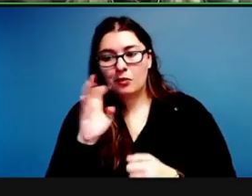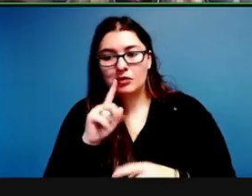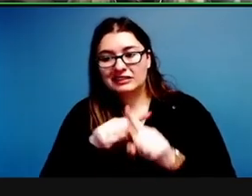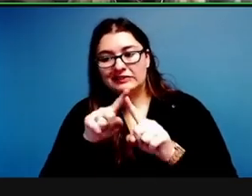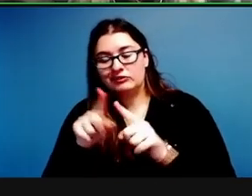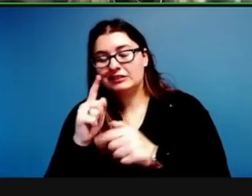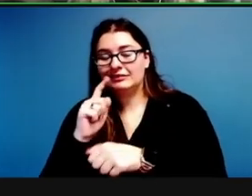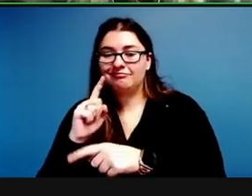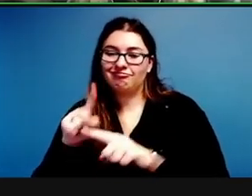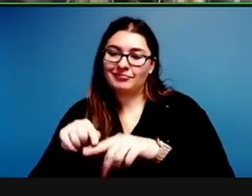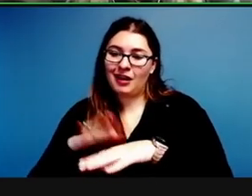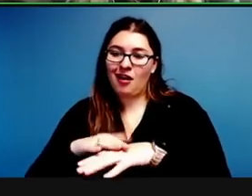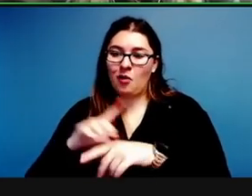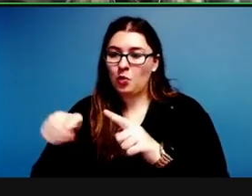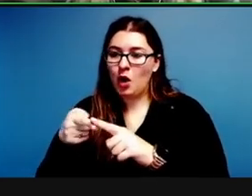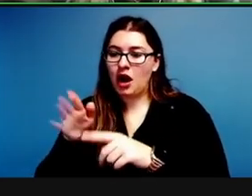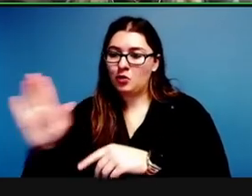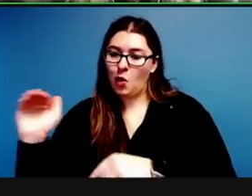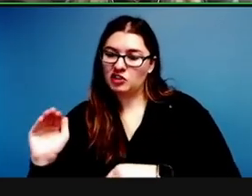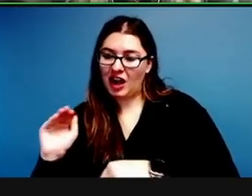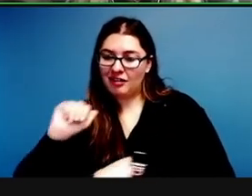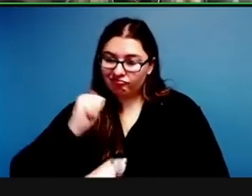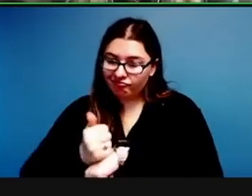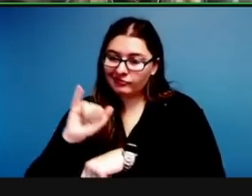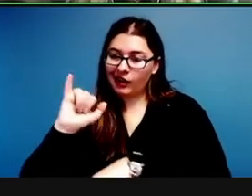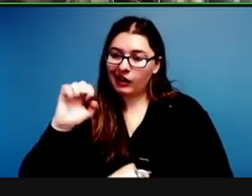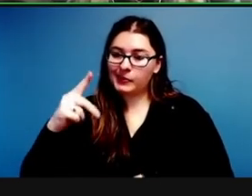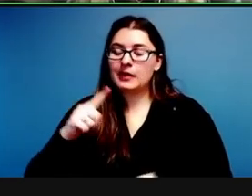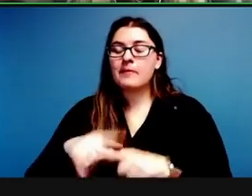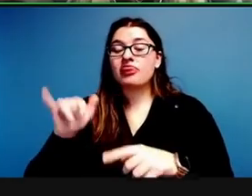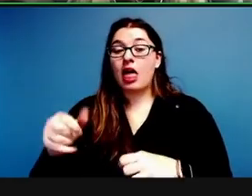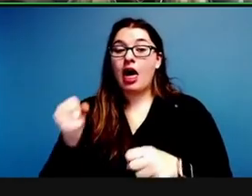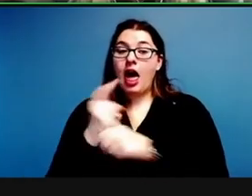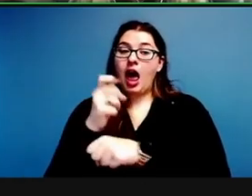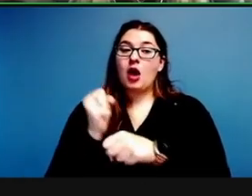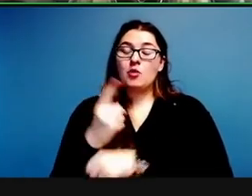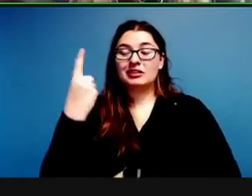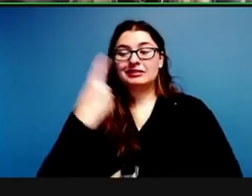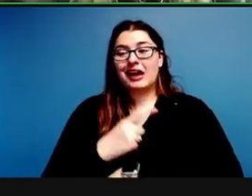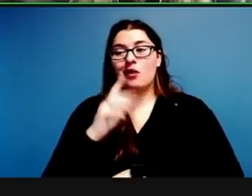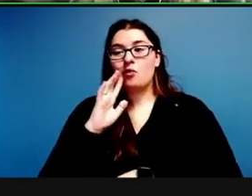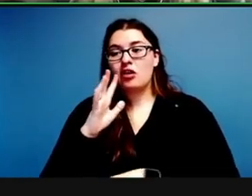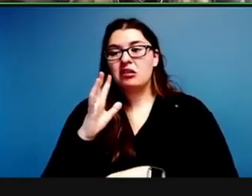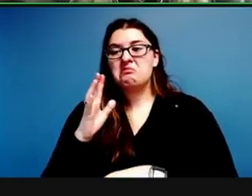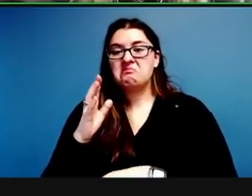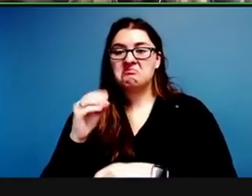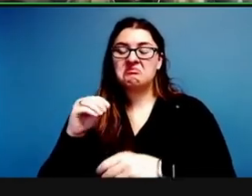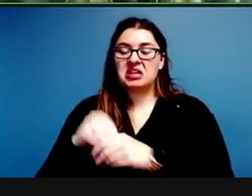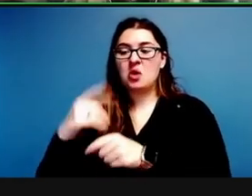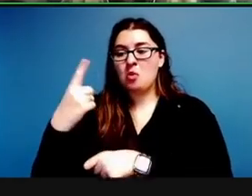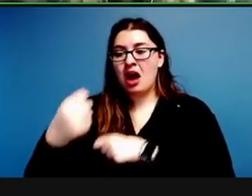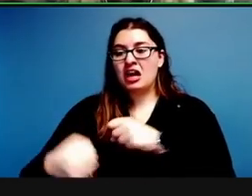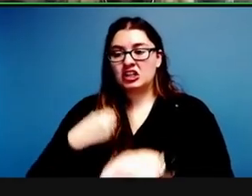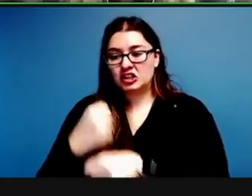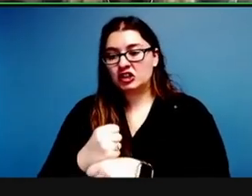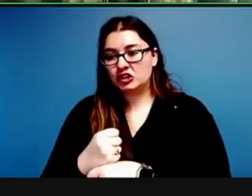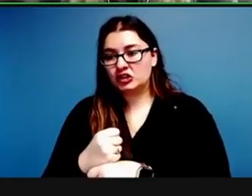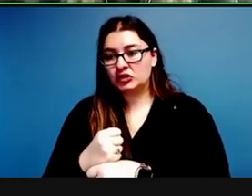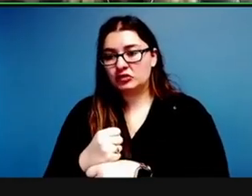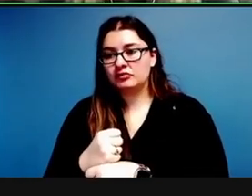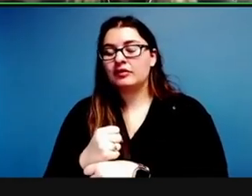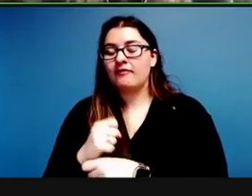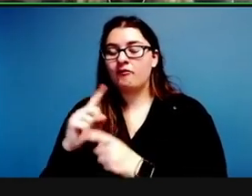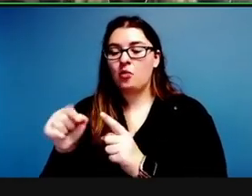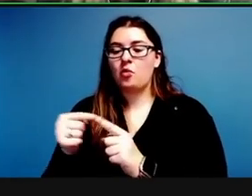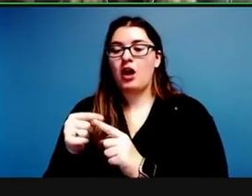was established. But that annual date is going to usually be within 1 year of when your IEP team